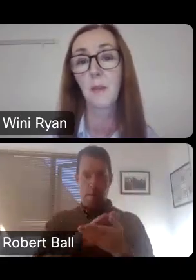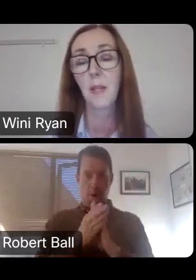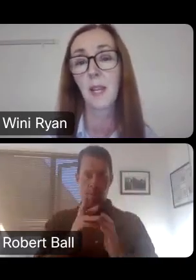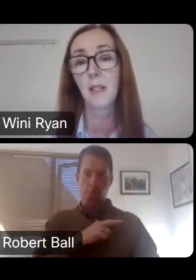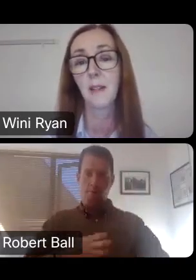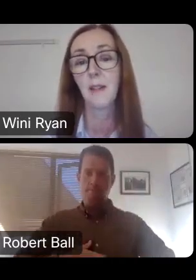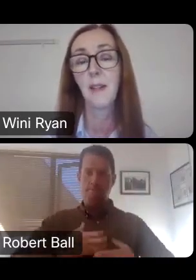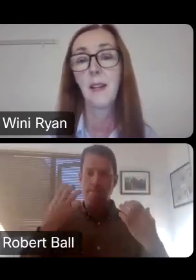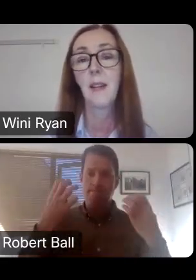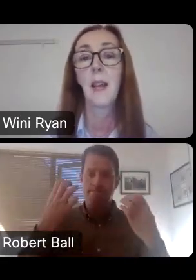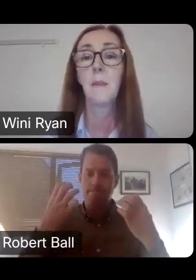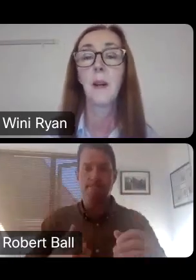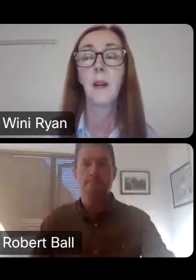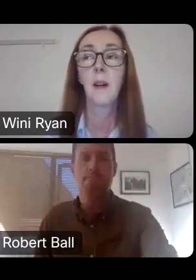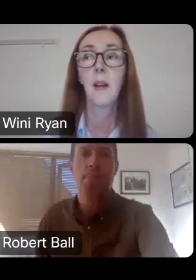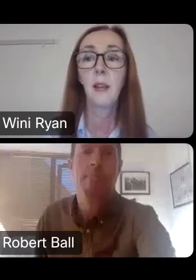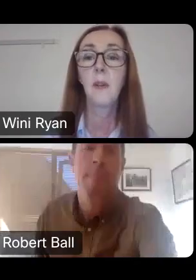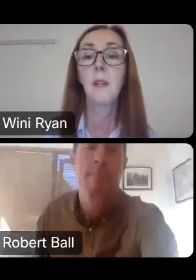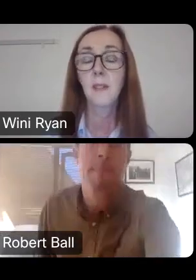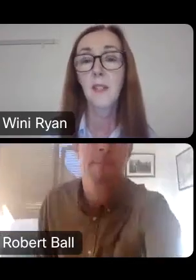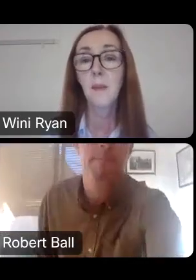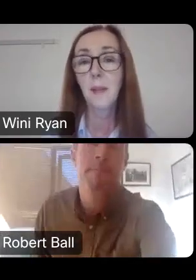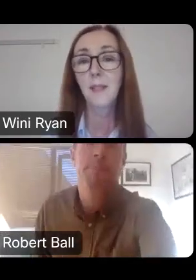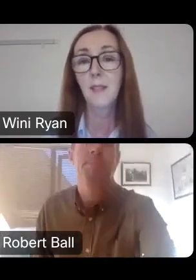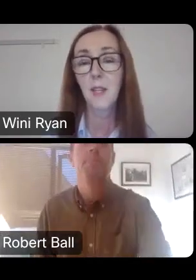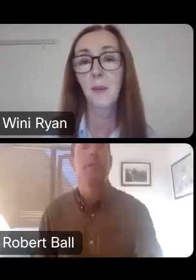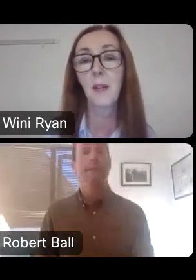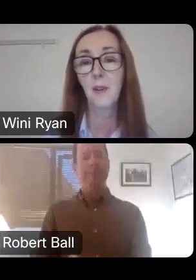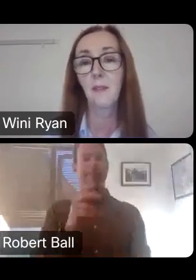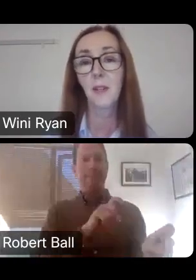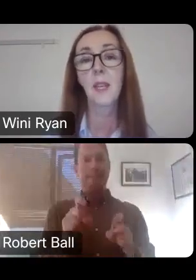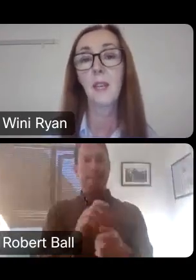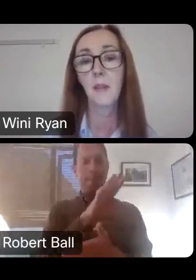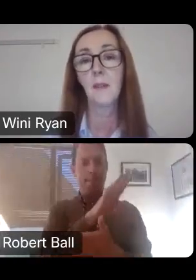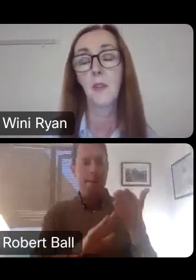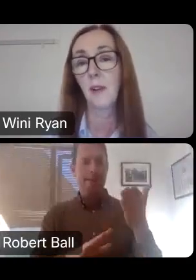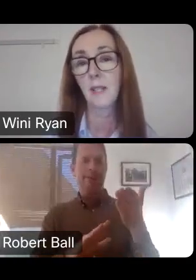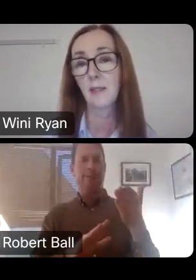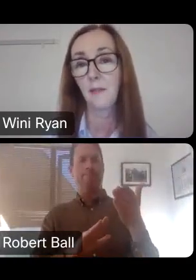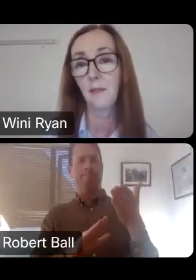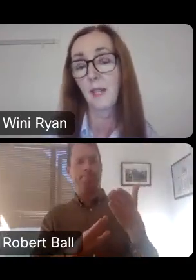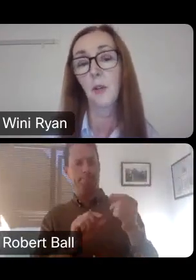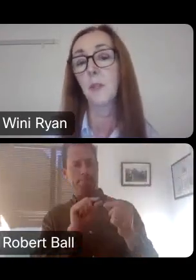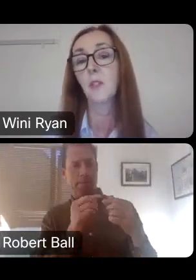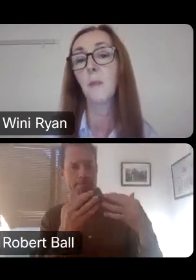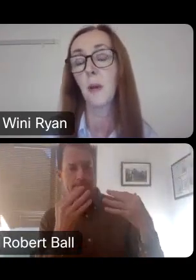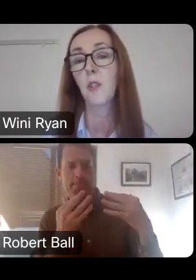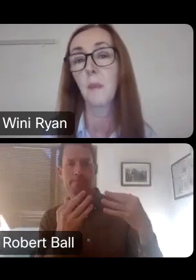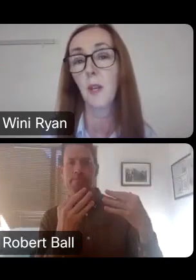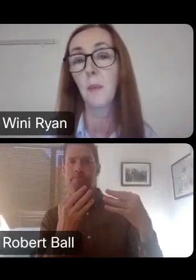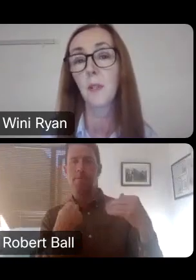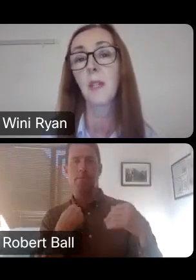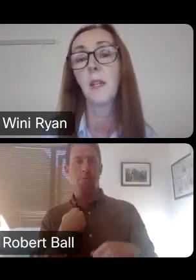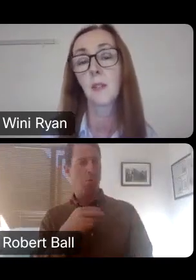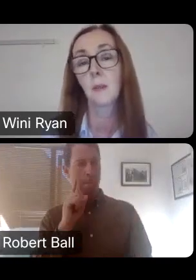for communication. If we still miss the cue that they're giving us, even after they've escalated, or we just don't bother to